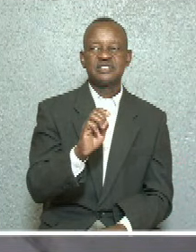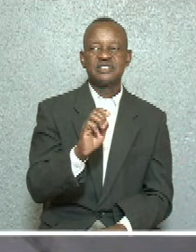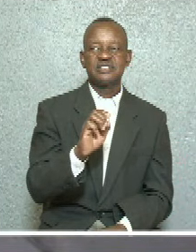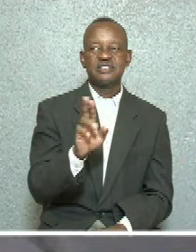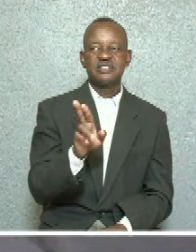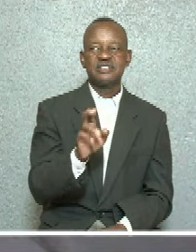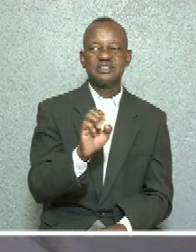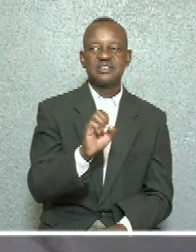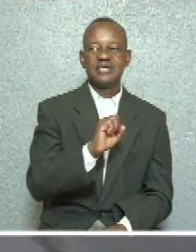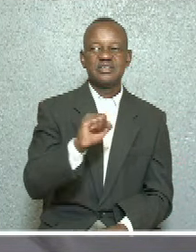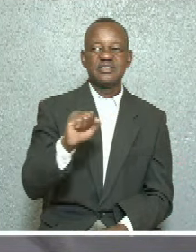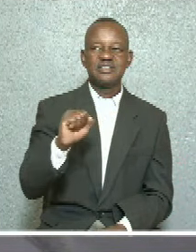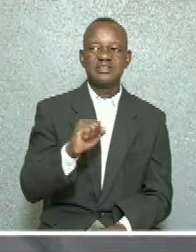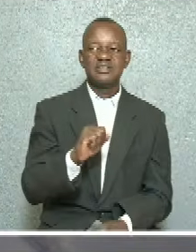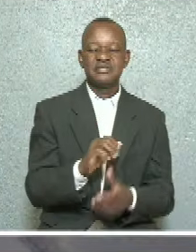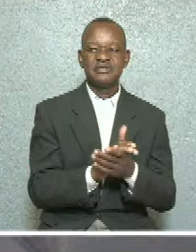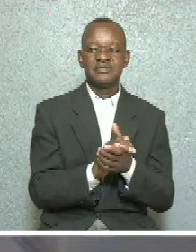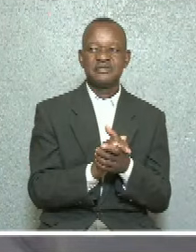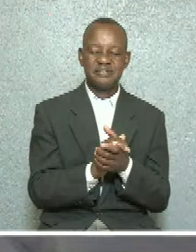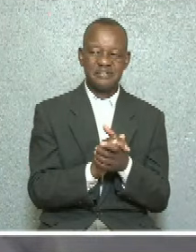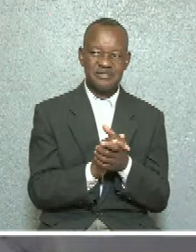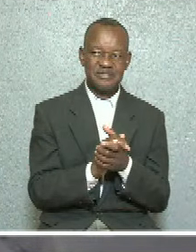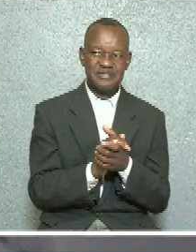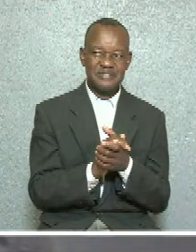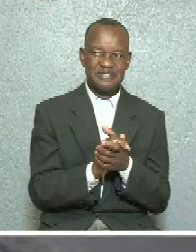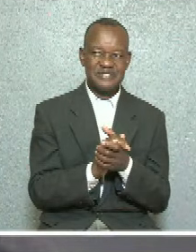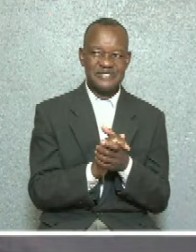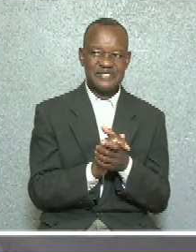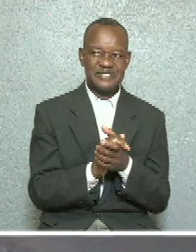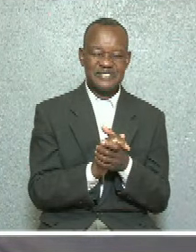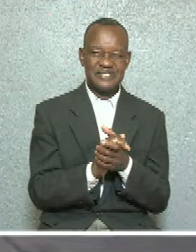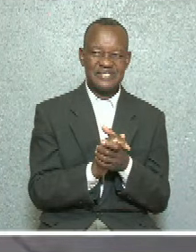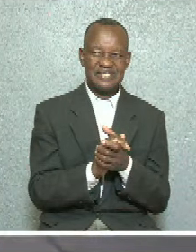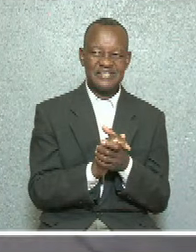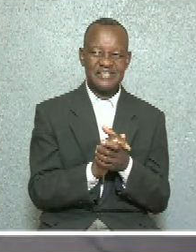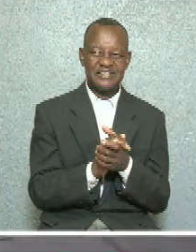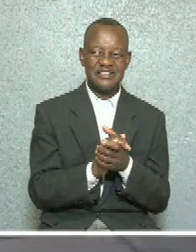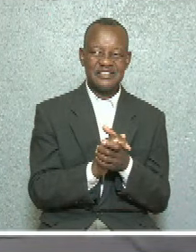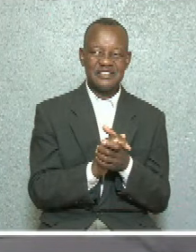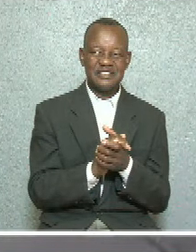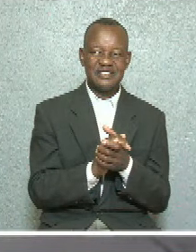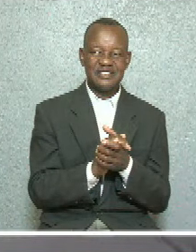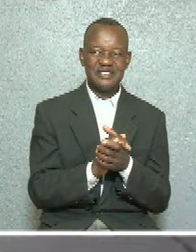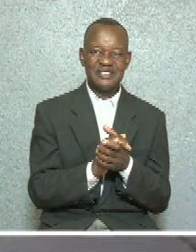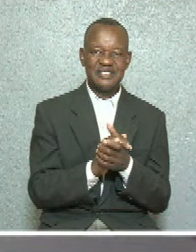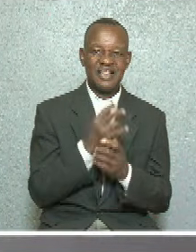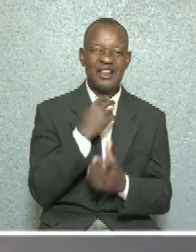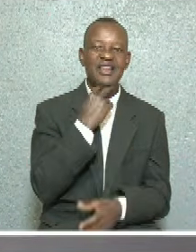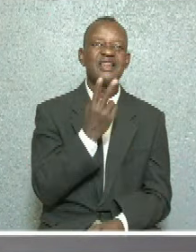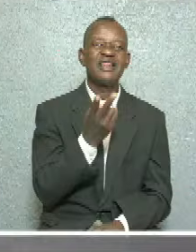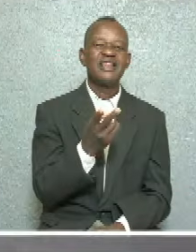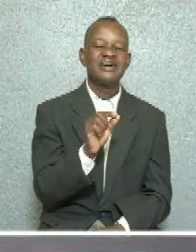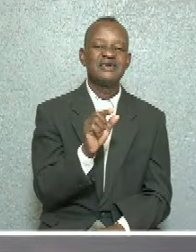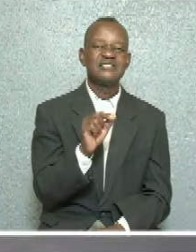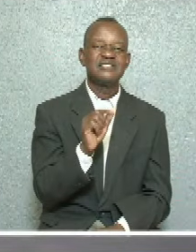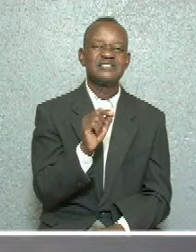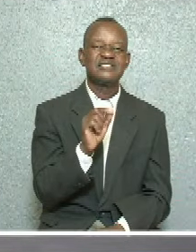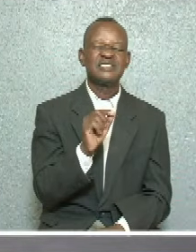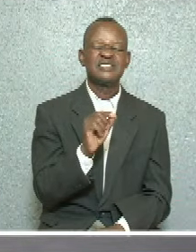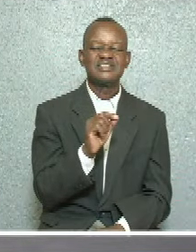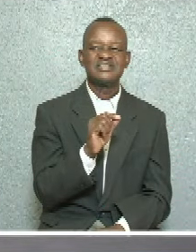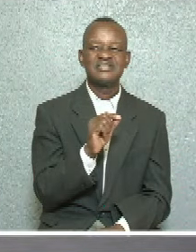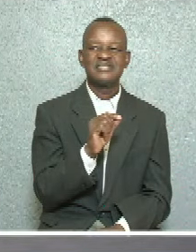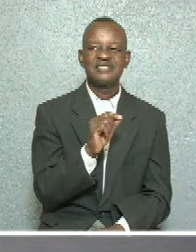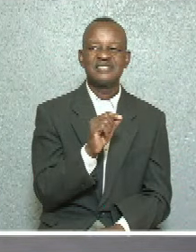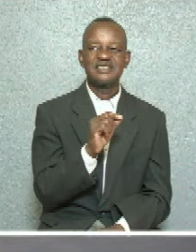the house, watching over his mother and sisters and brothers. I couldn't hear